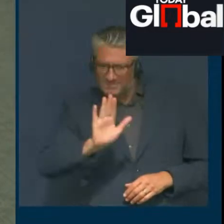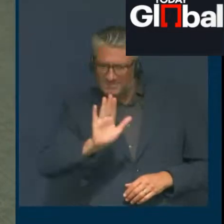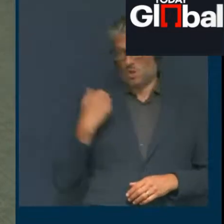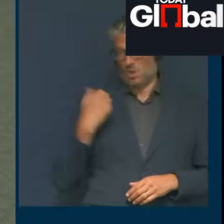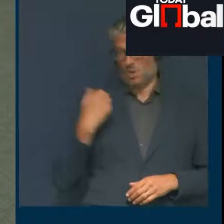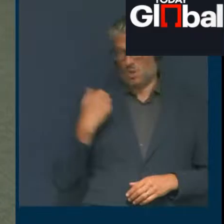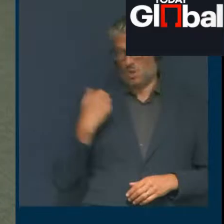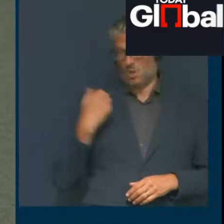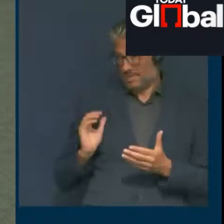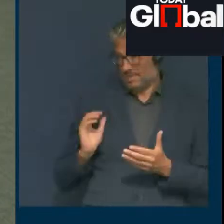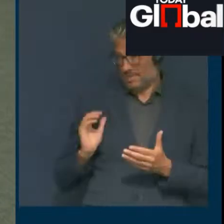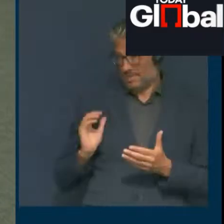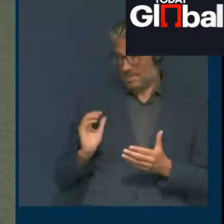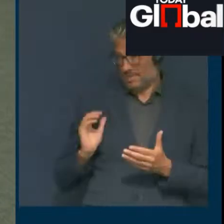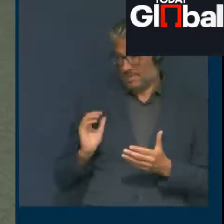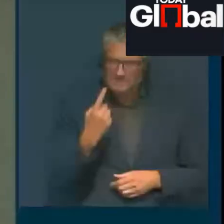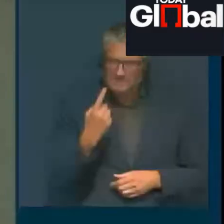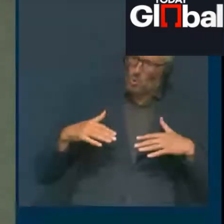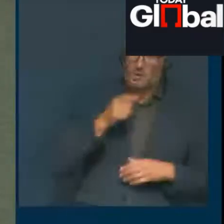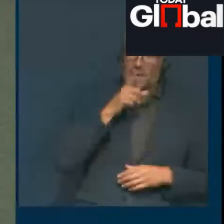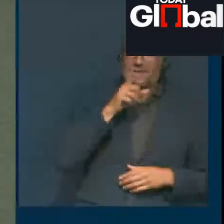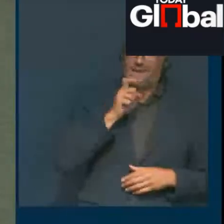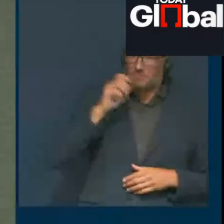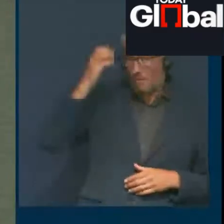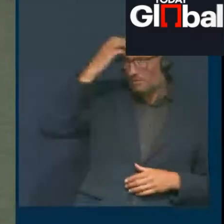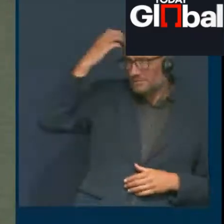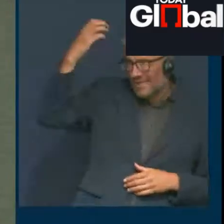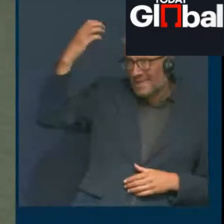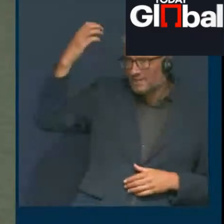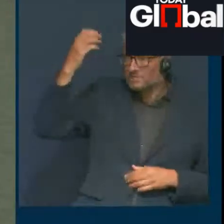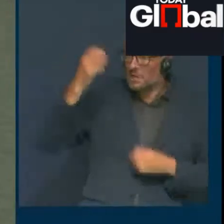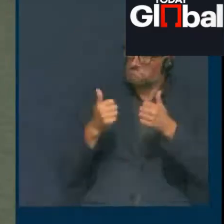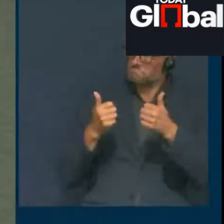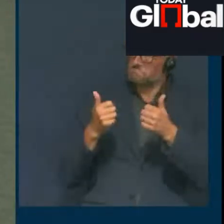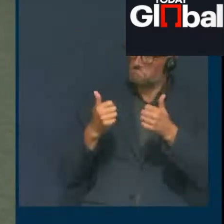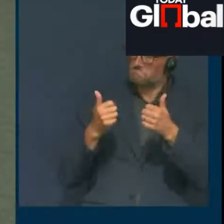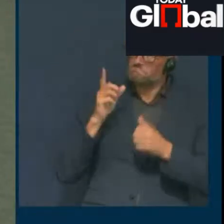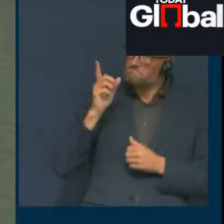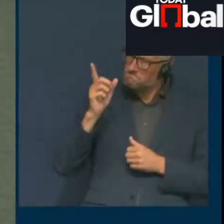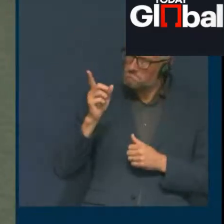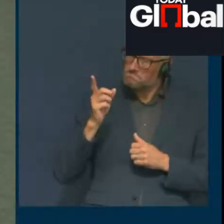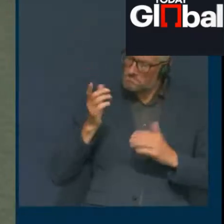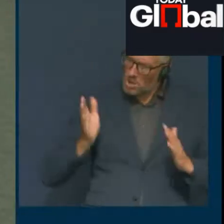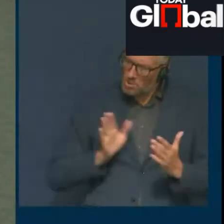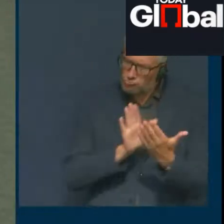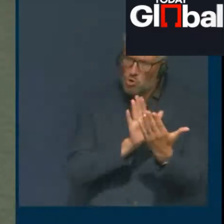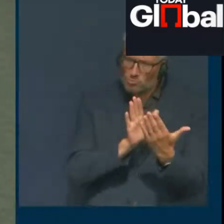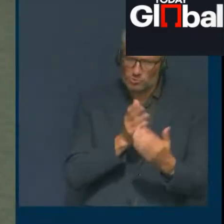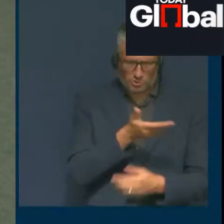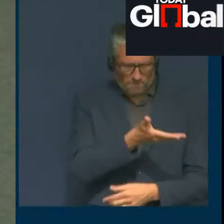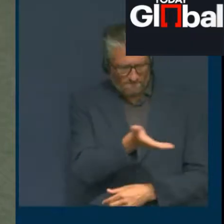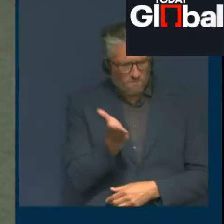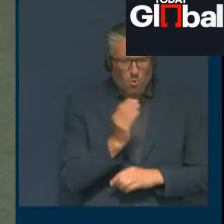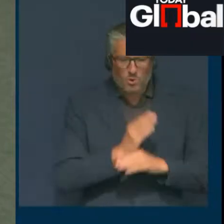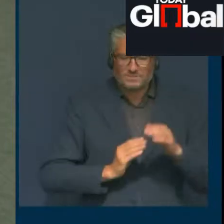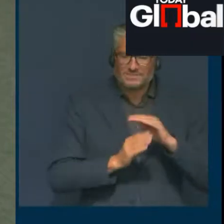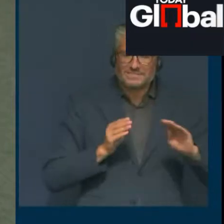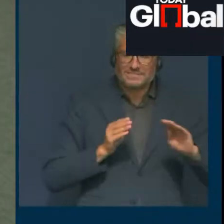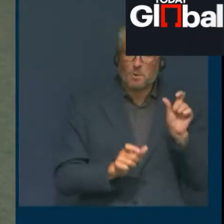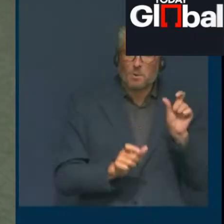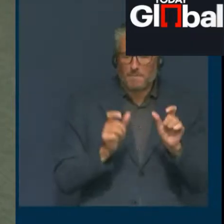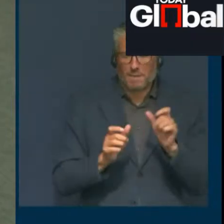state's approach towards the participation of persons with disabilities. They are no longer beneficiaries from policies